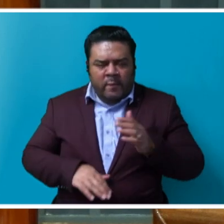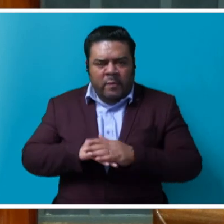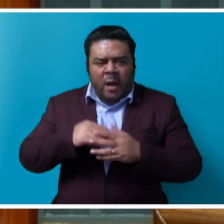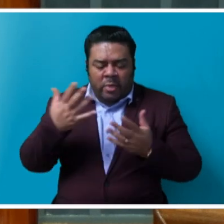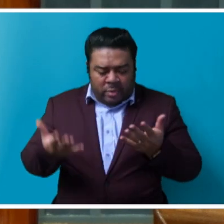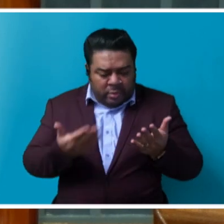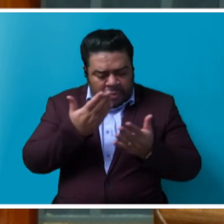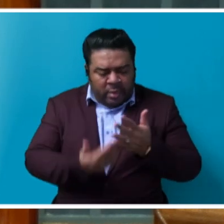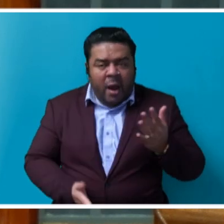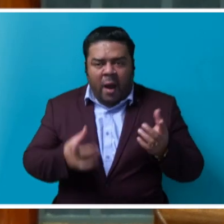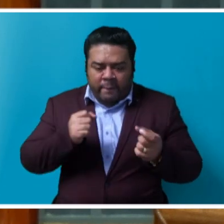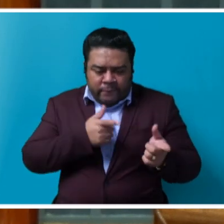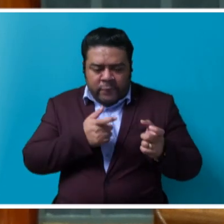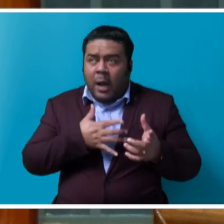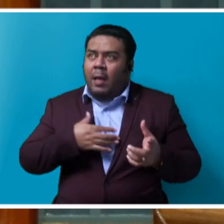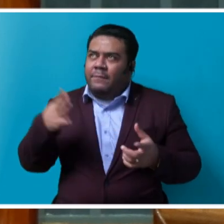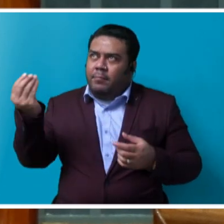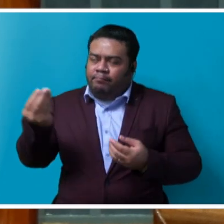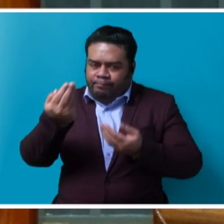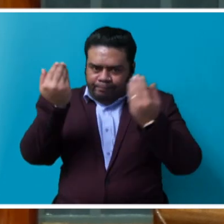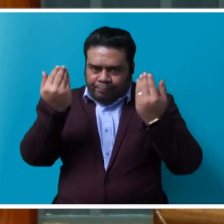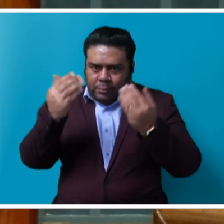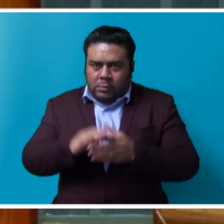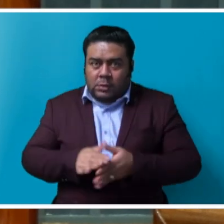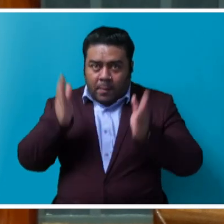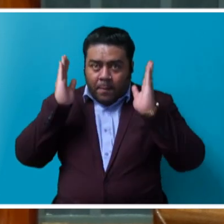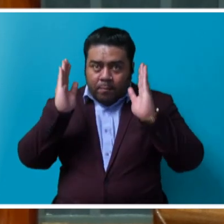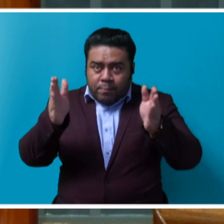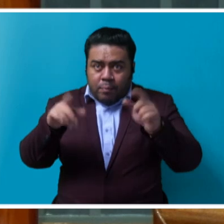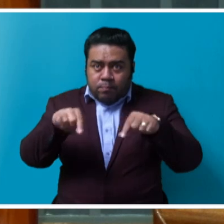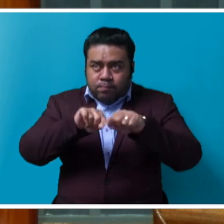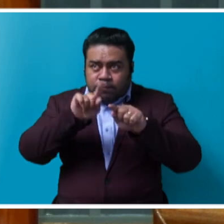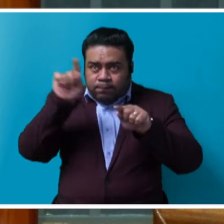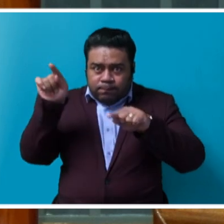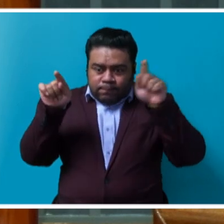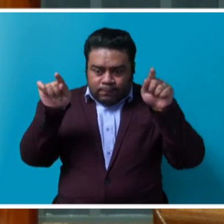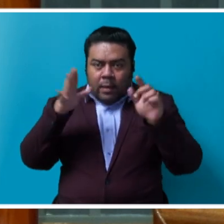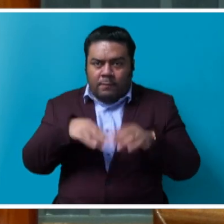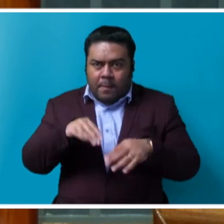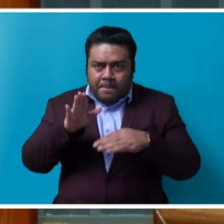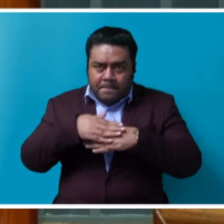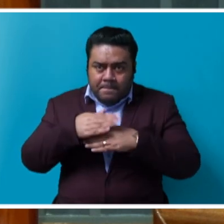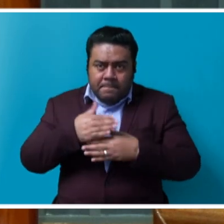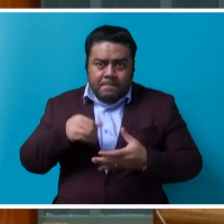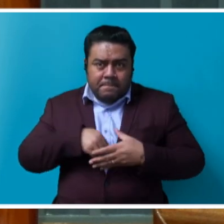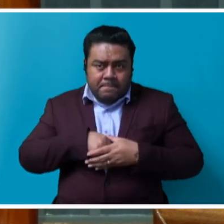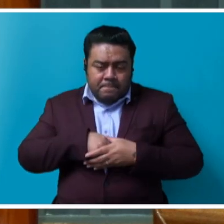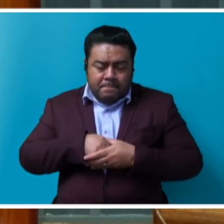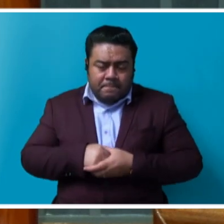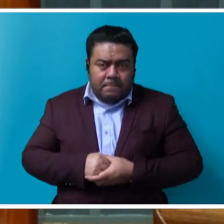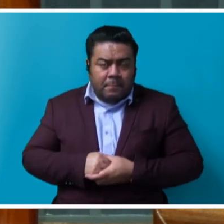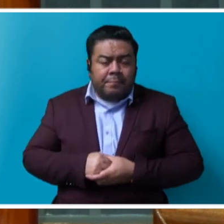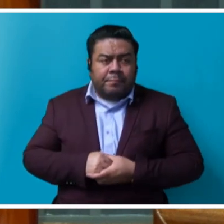how the item came to be on board. Mr. Speaker, sir, what is reassuring is that